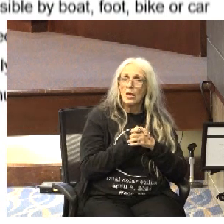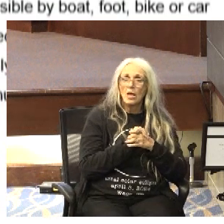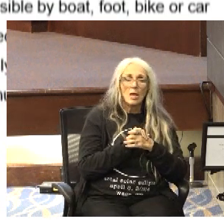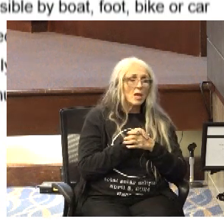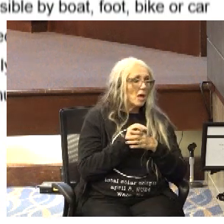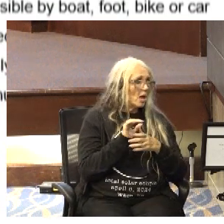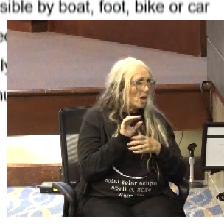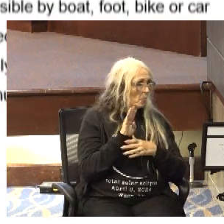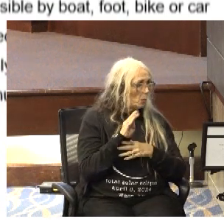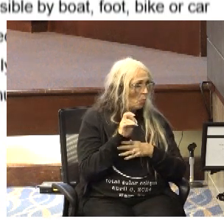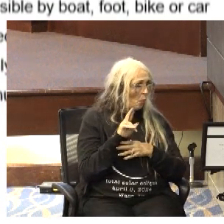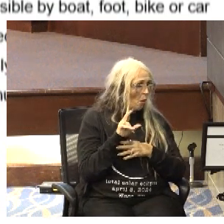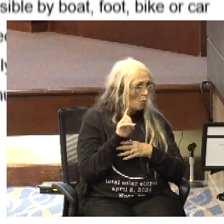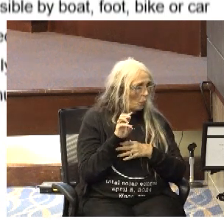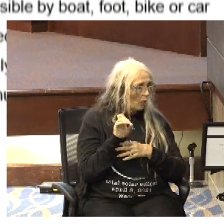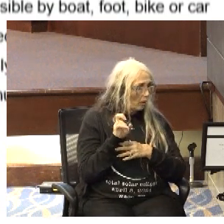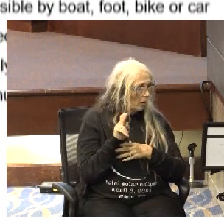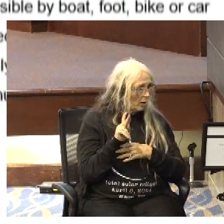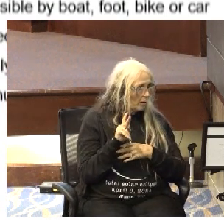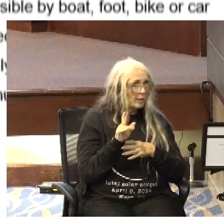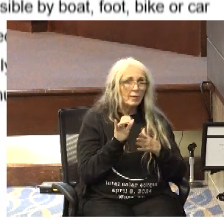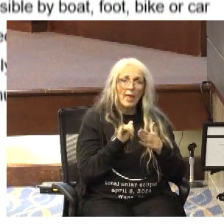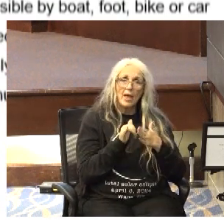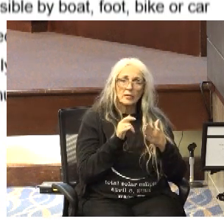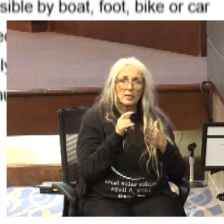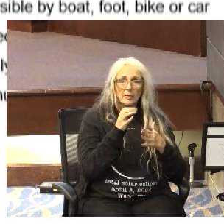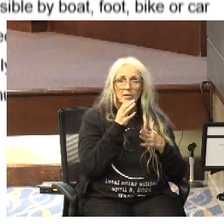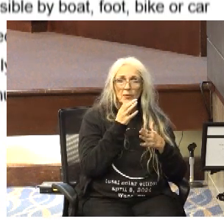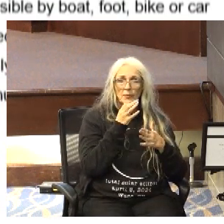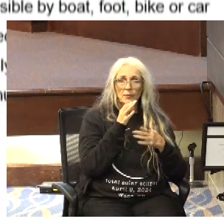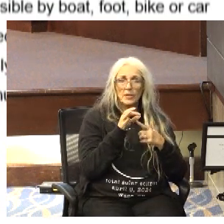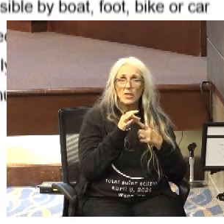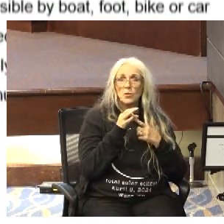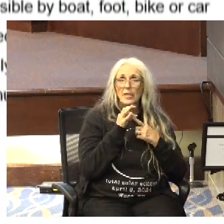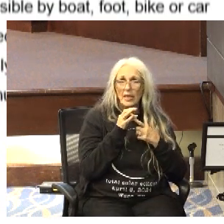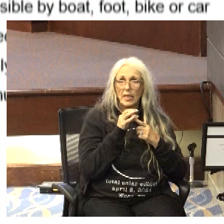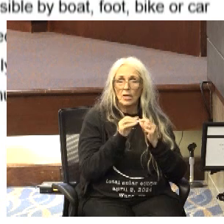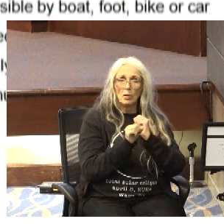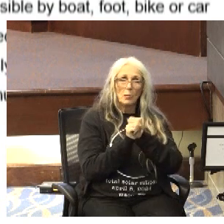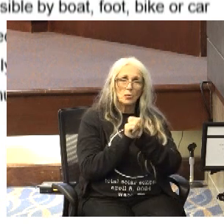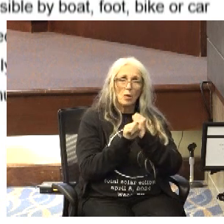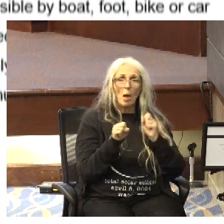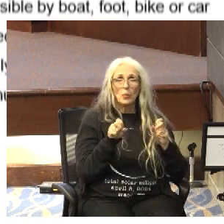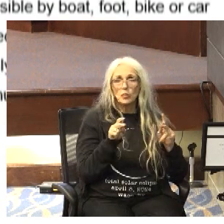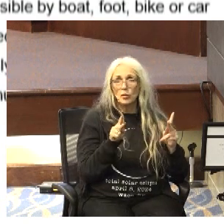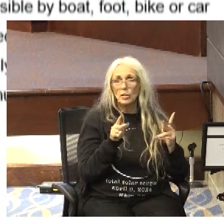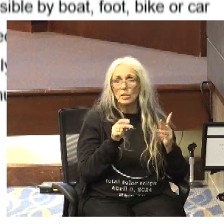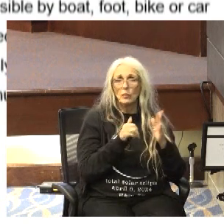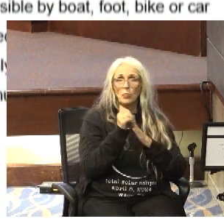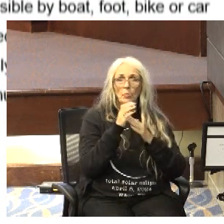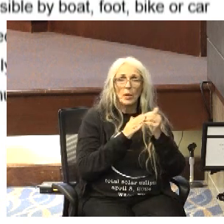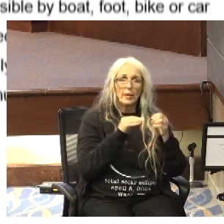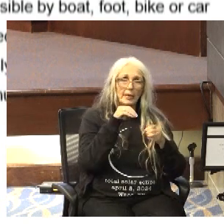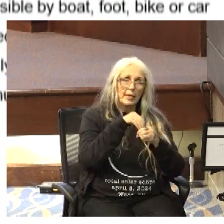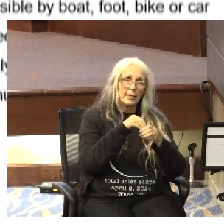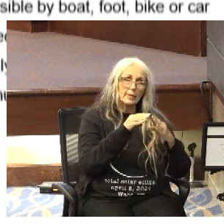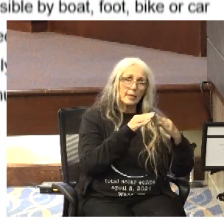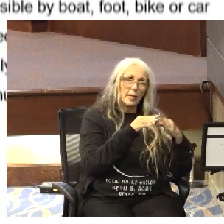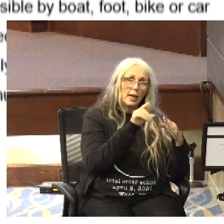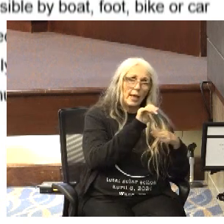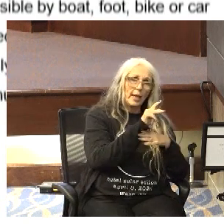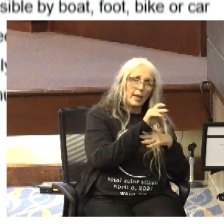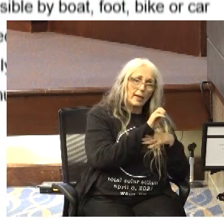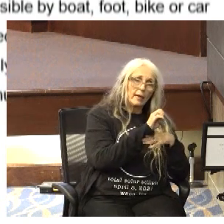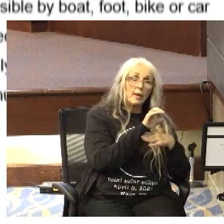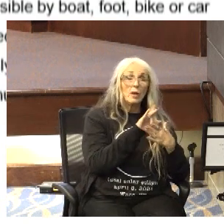Boardwalk is just a sampling of a very unique commercial development opportunity that we built within Town Lake. And it really ended